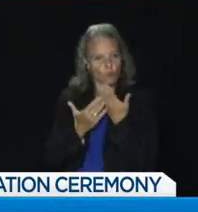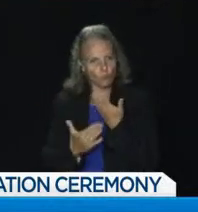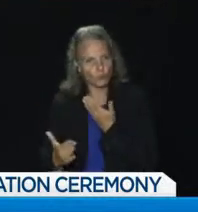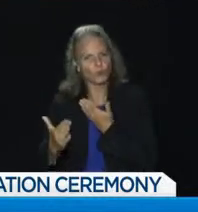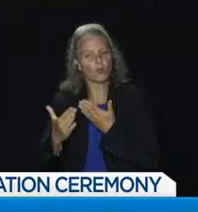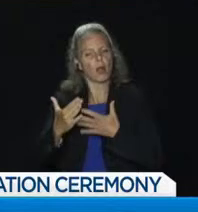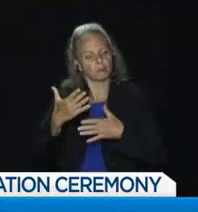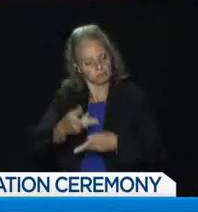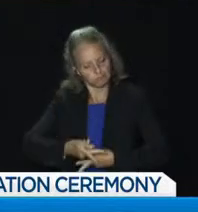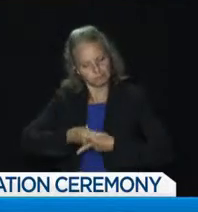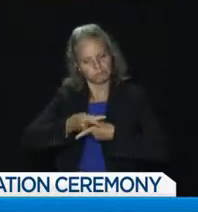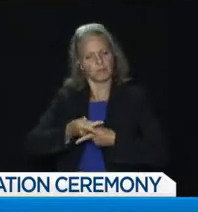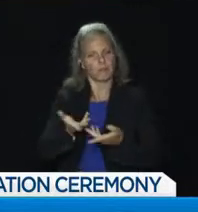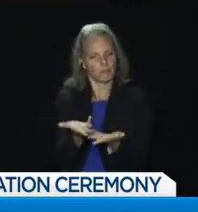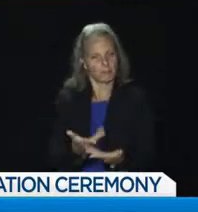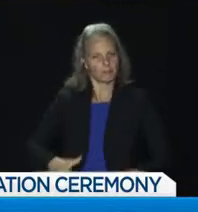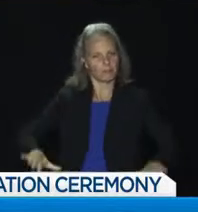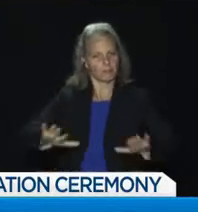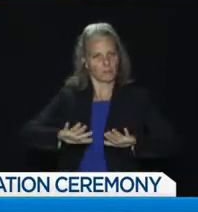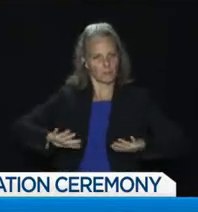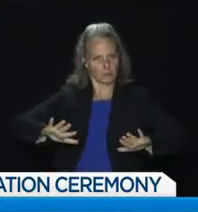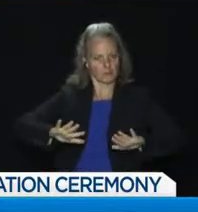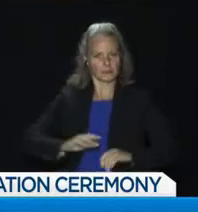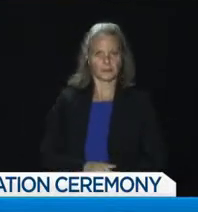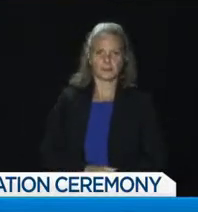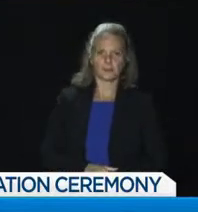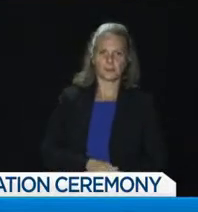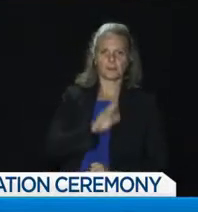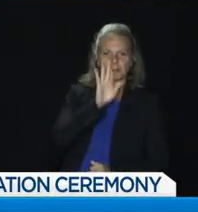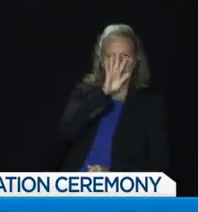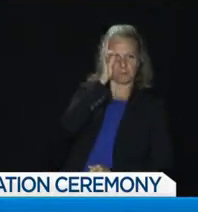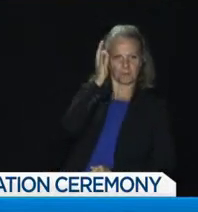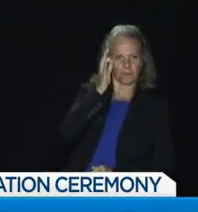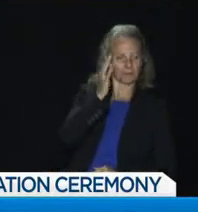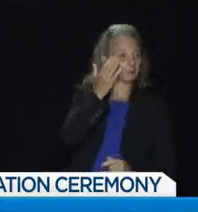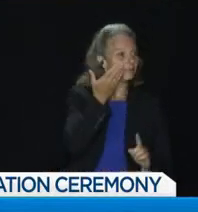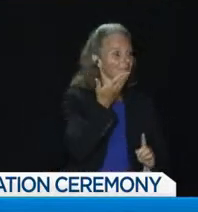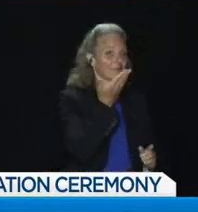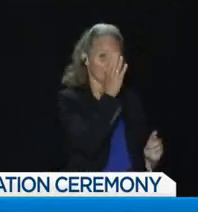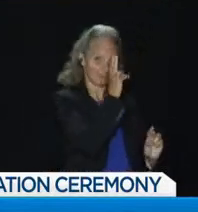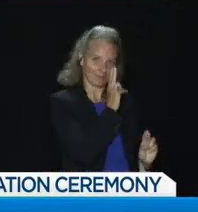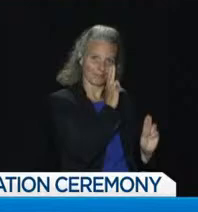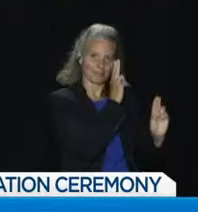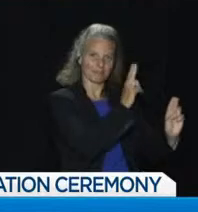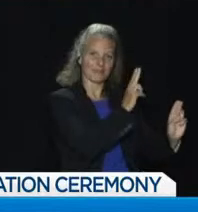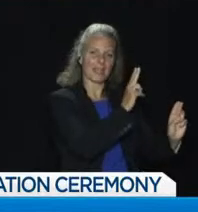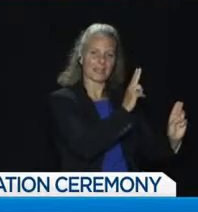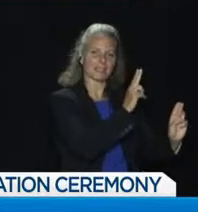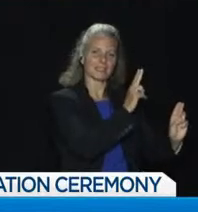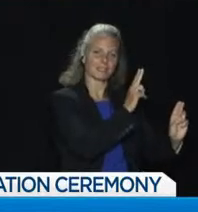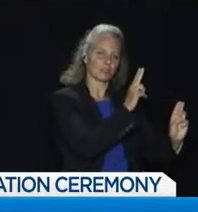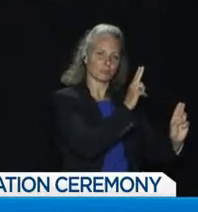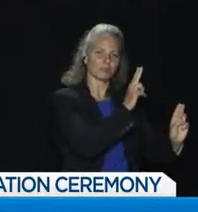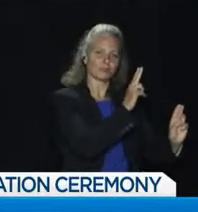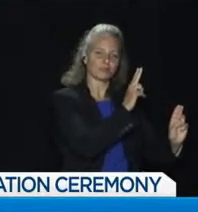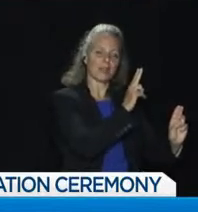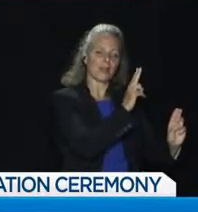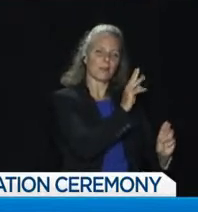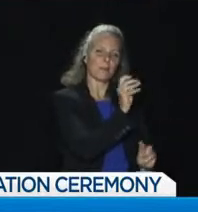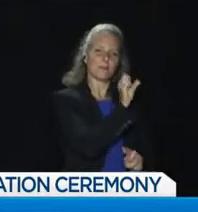Votre Excellence, Madame Simon. Your Excellency, Ms. Simon. It's an honor to be here